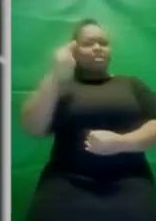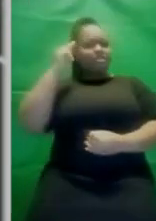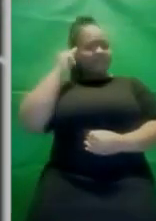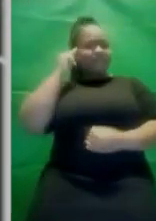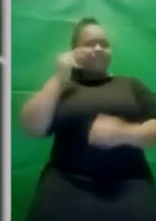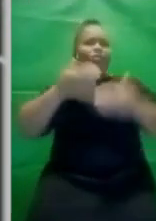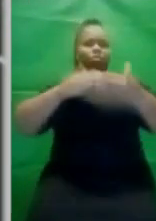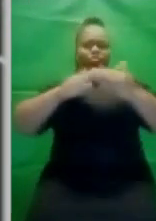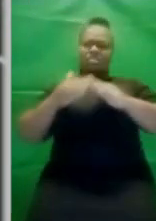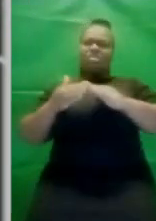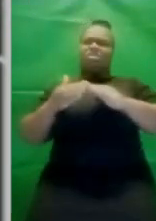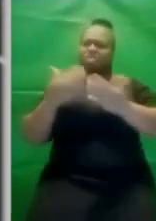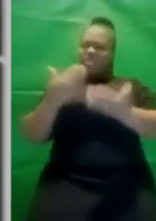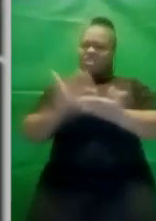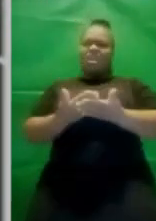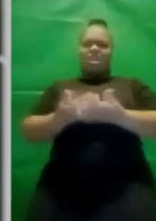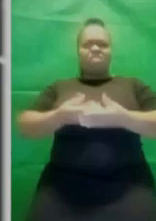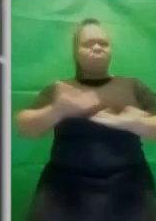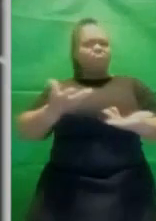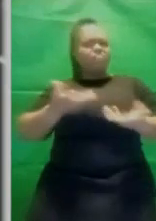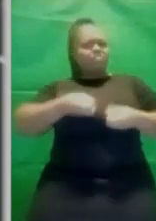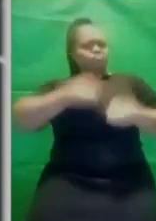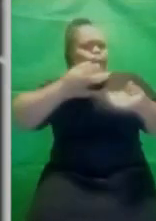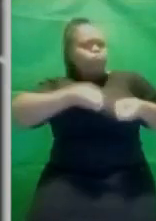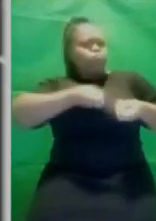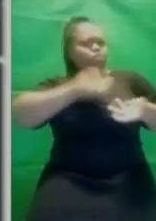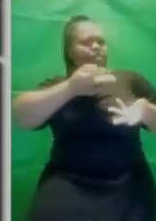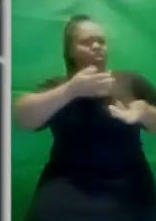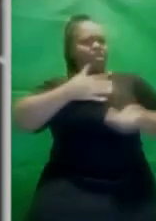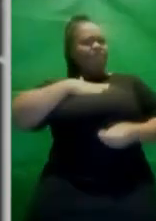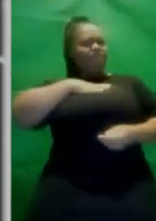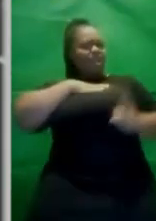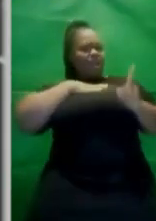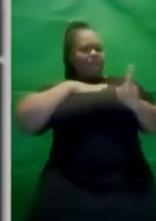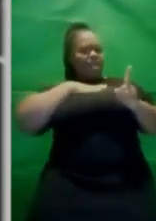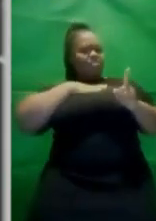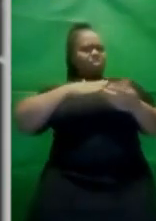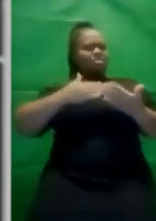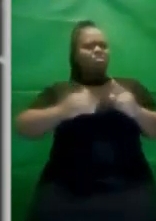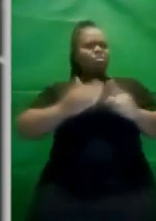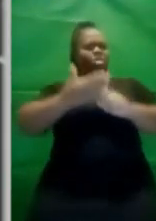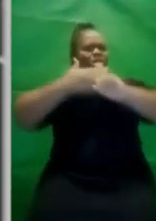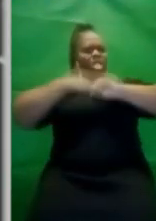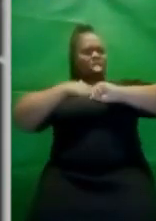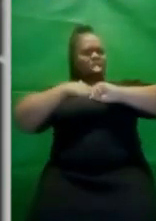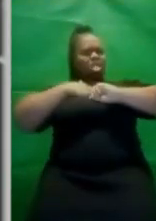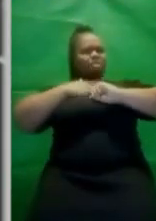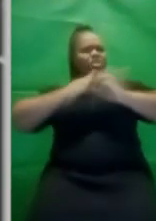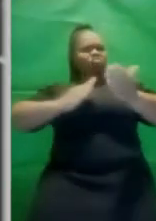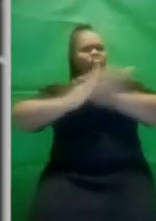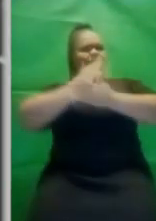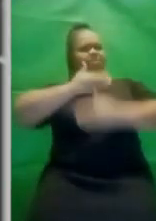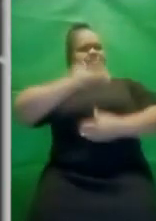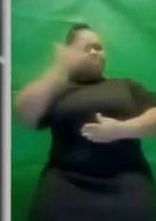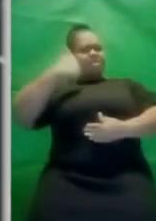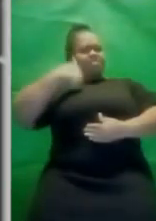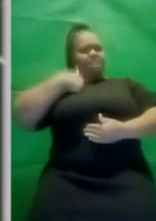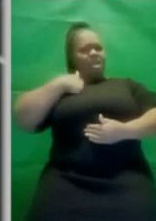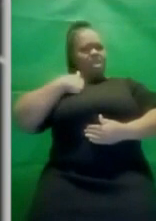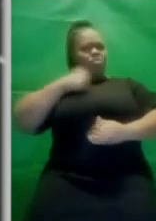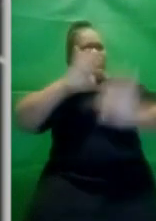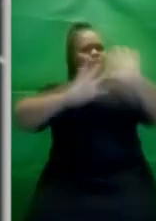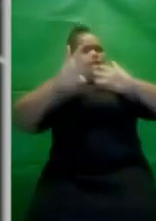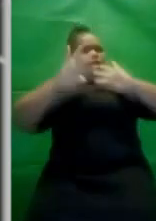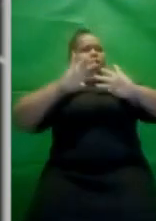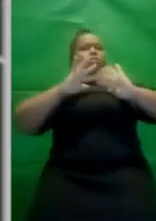they can ventilate if they feel that their civil rights is being violated. That will then be enshrined in terms